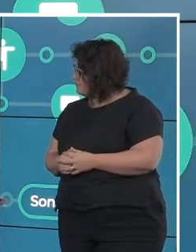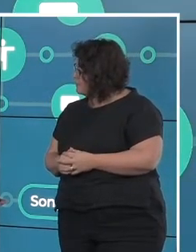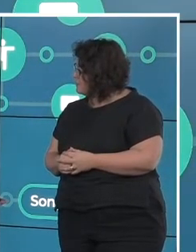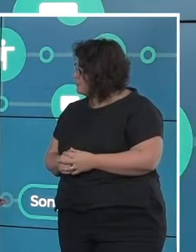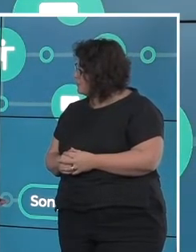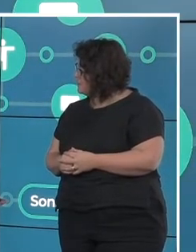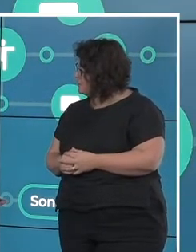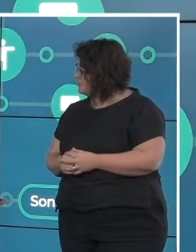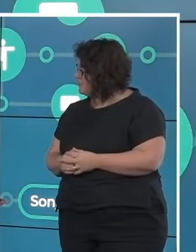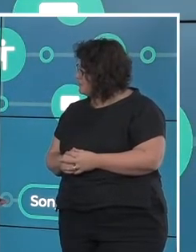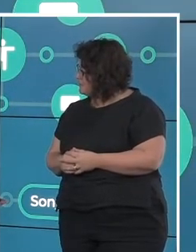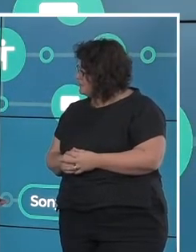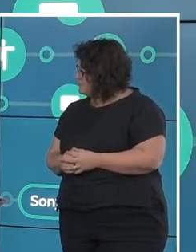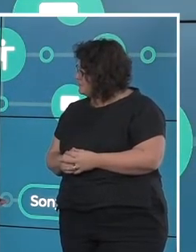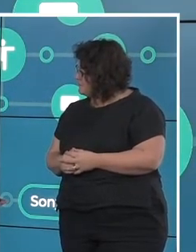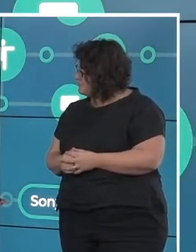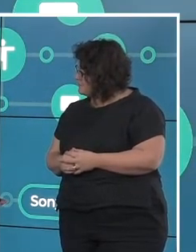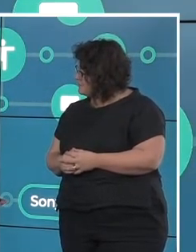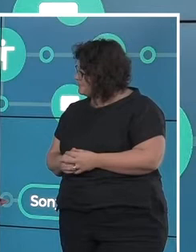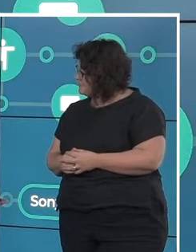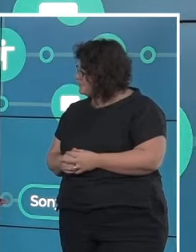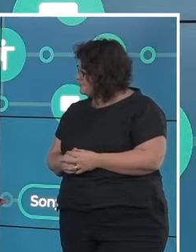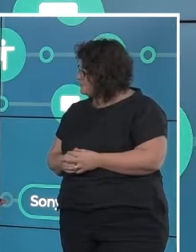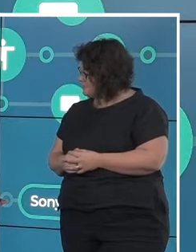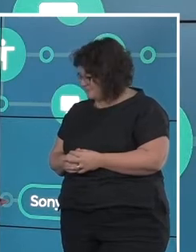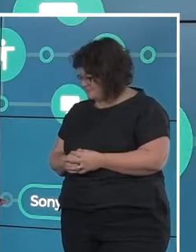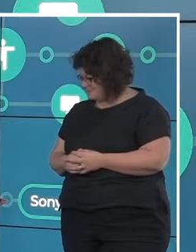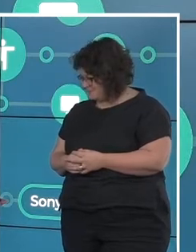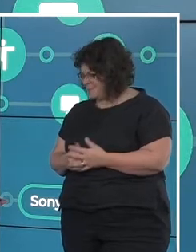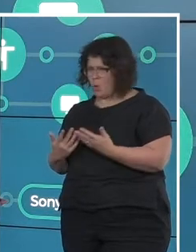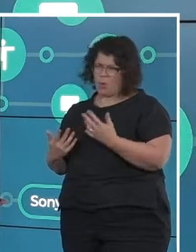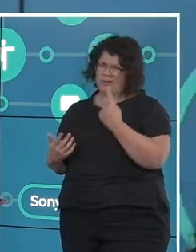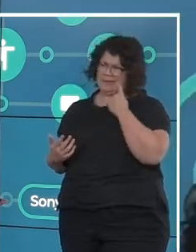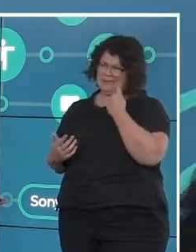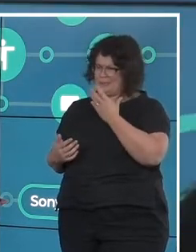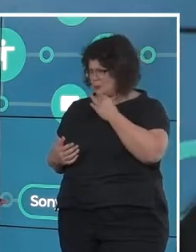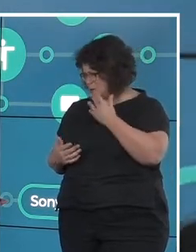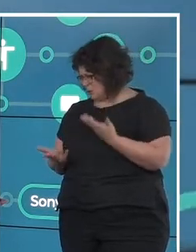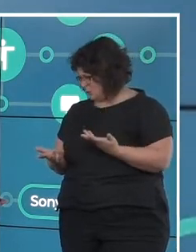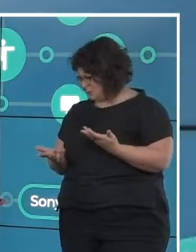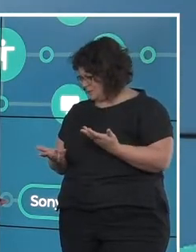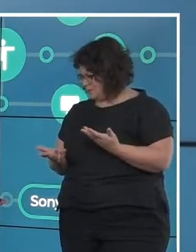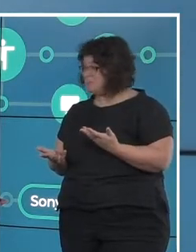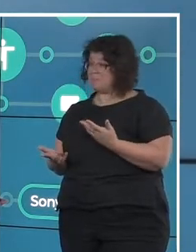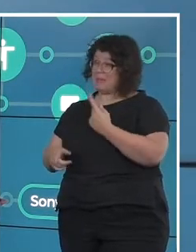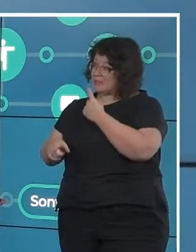It is very convenient. I can eat and talk to people. It has